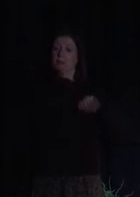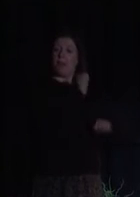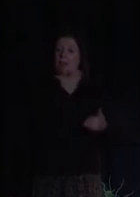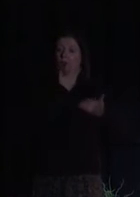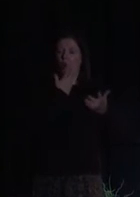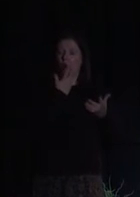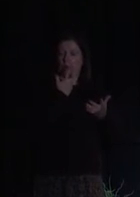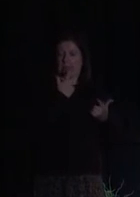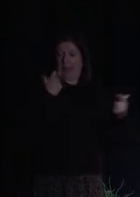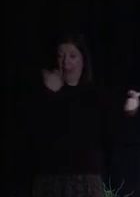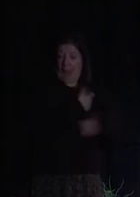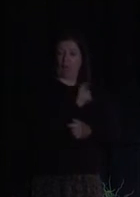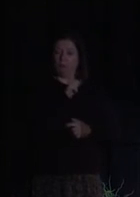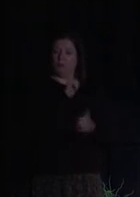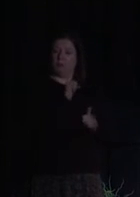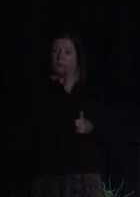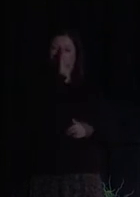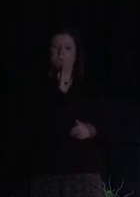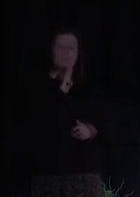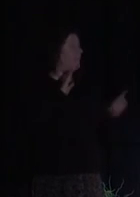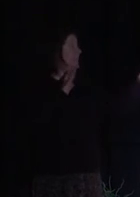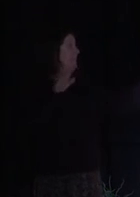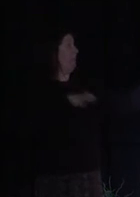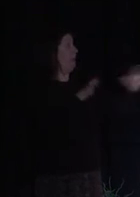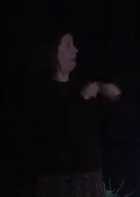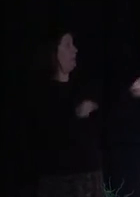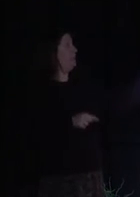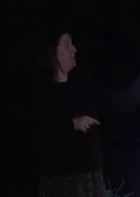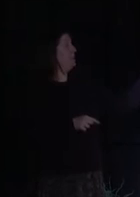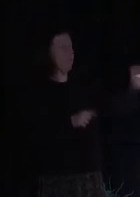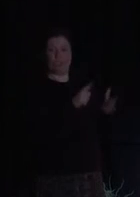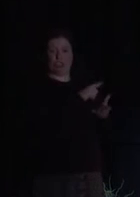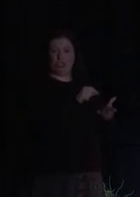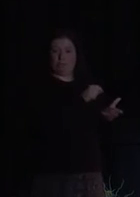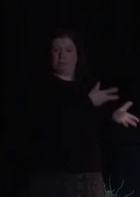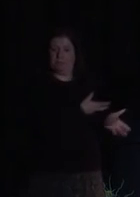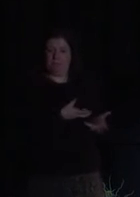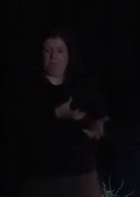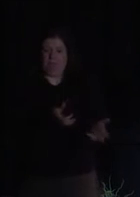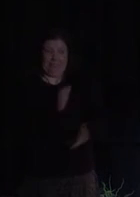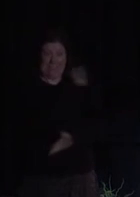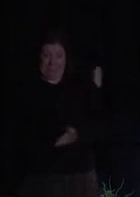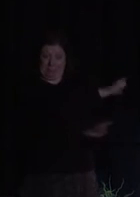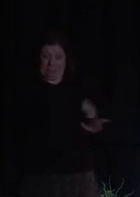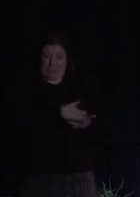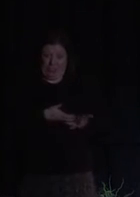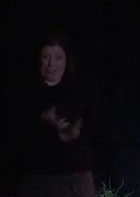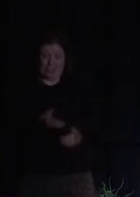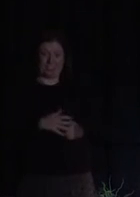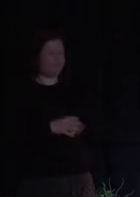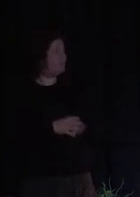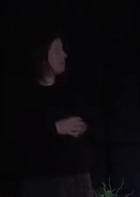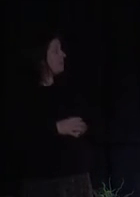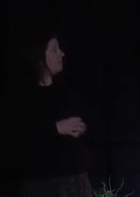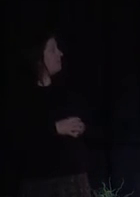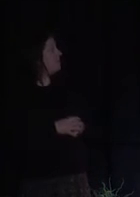it's very sad. There they are, stealing someone's chips. And when one of them gets them, they all get them. They do it beautifully. They're Catalan,